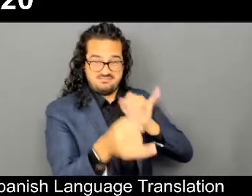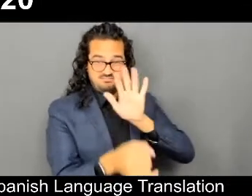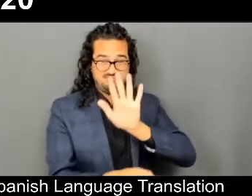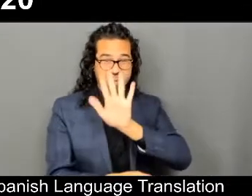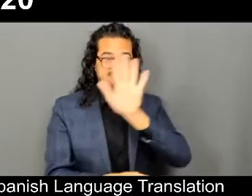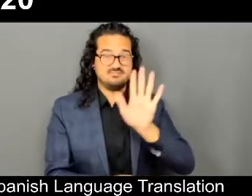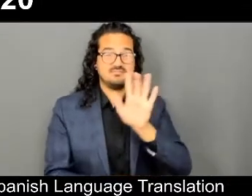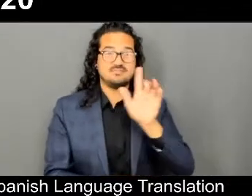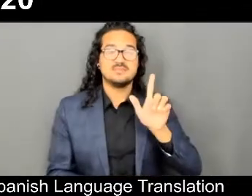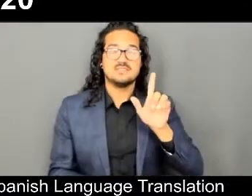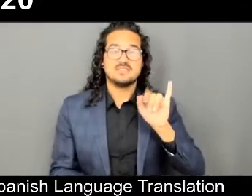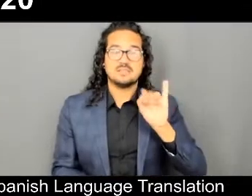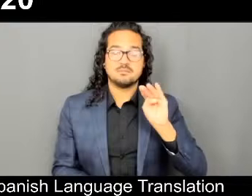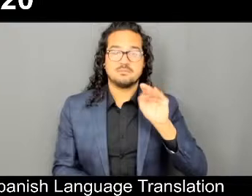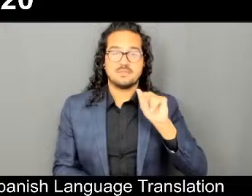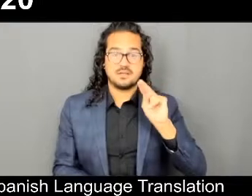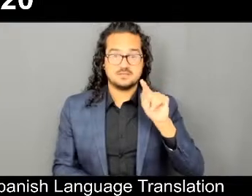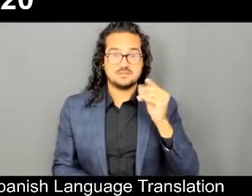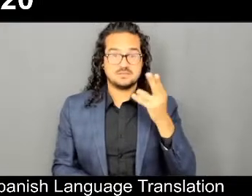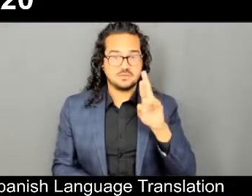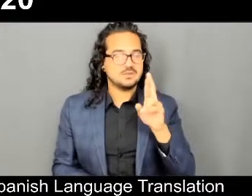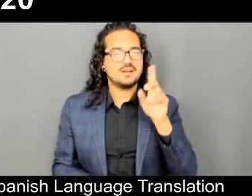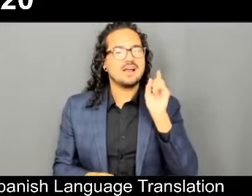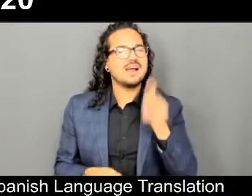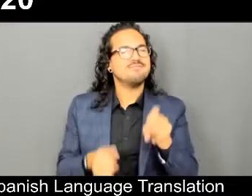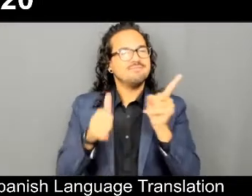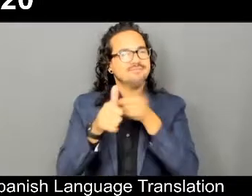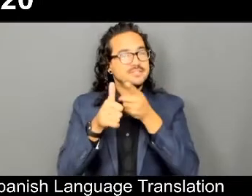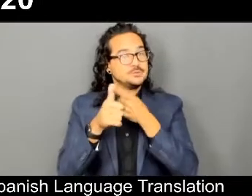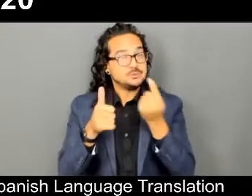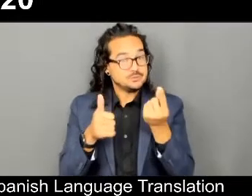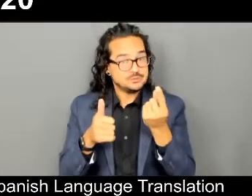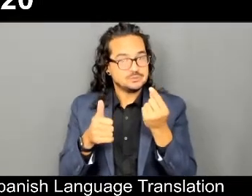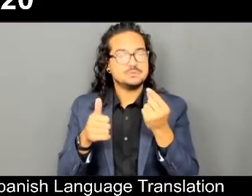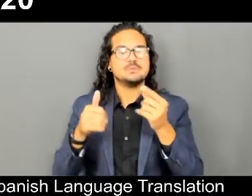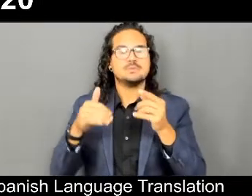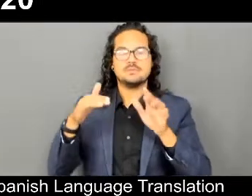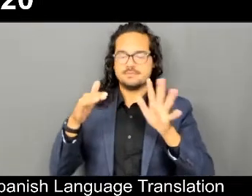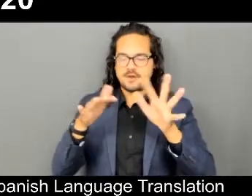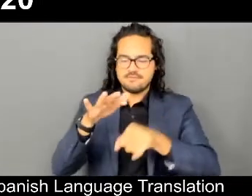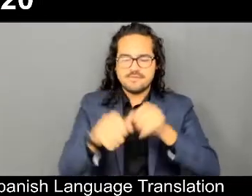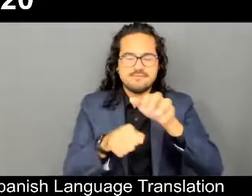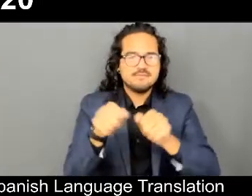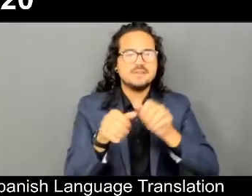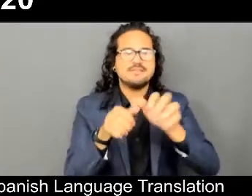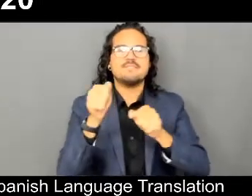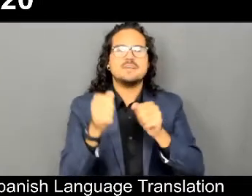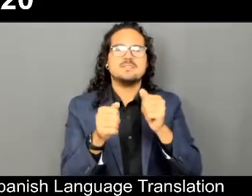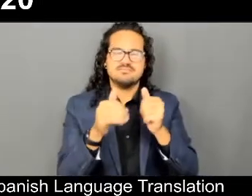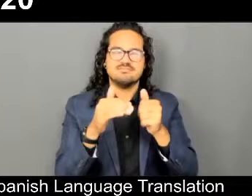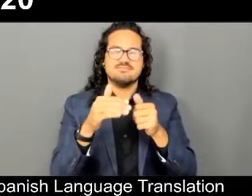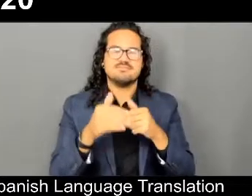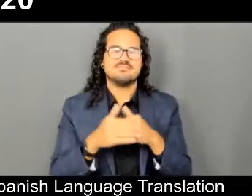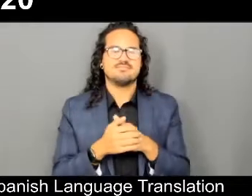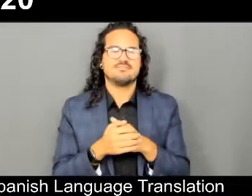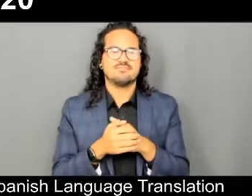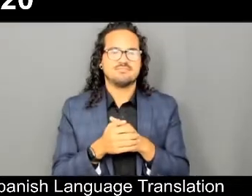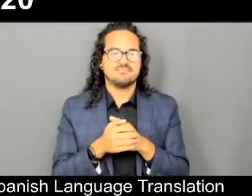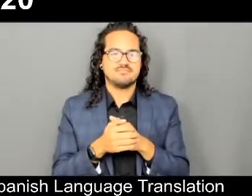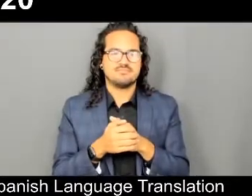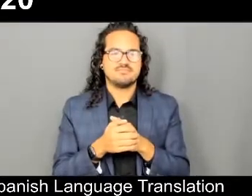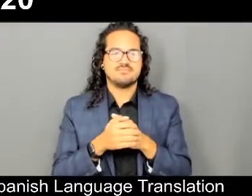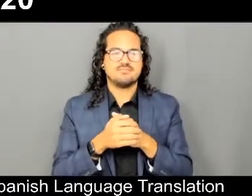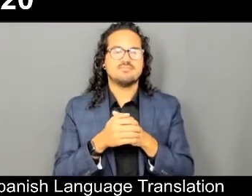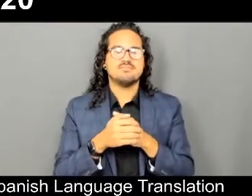the understory fuels and have a good, more of an understory burn and a little bit more of a mosaic landscape out there.